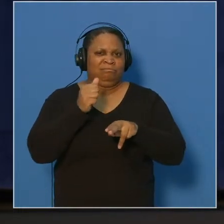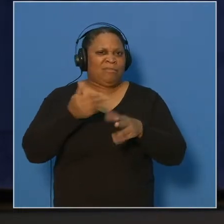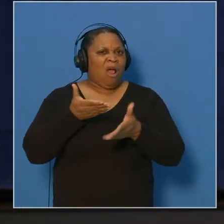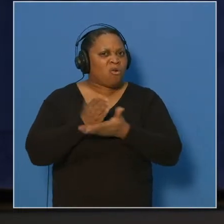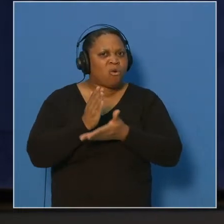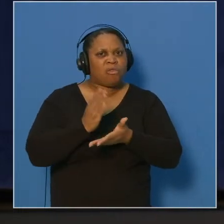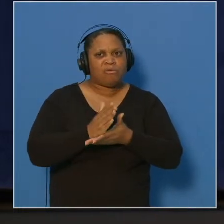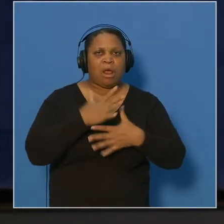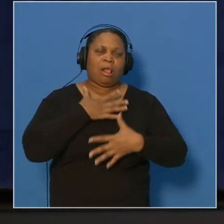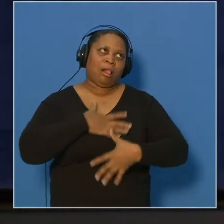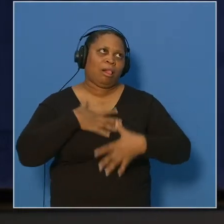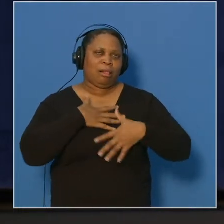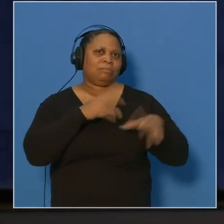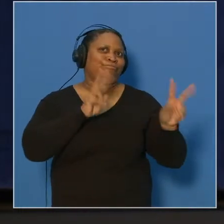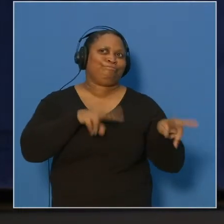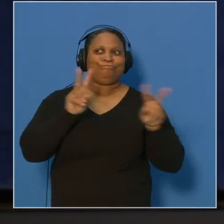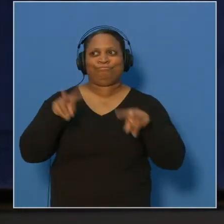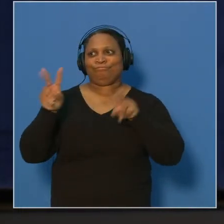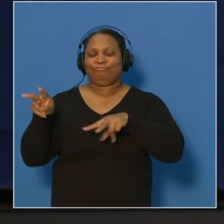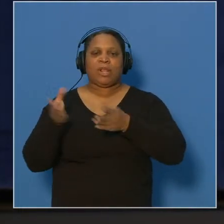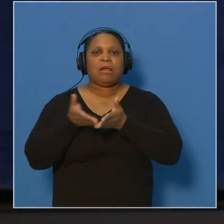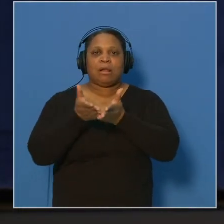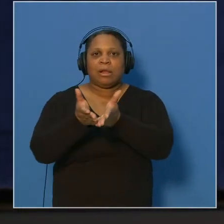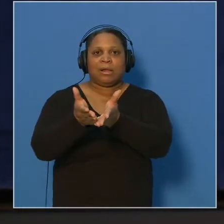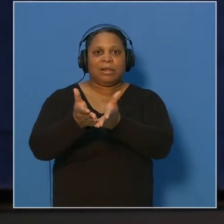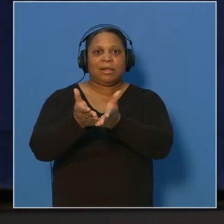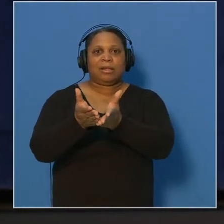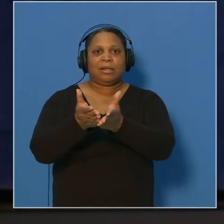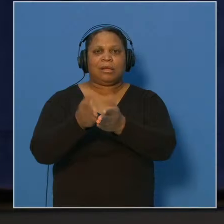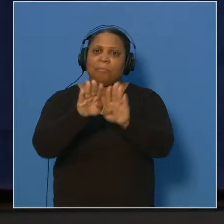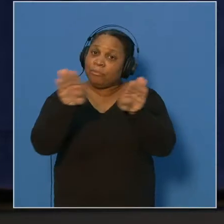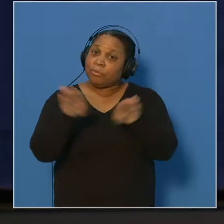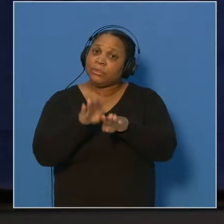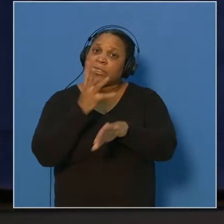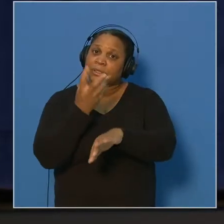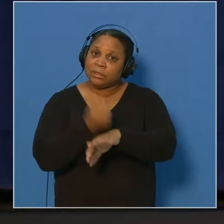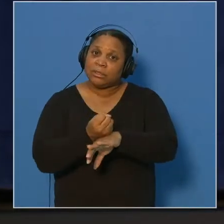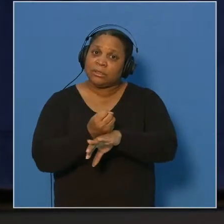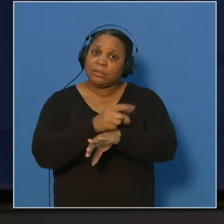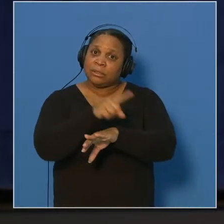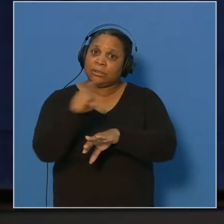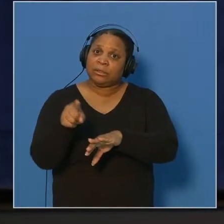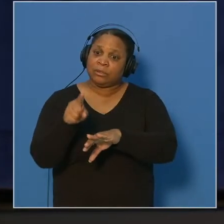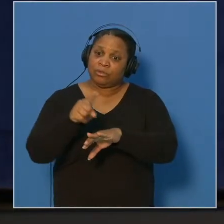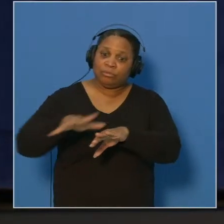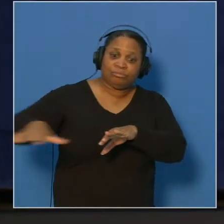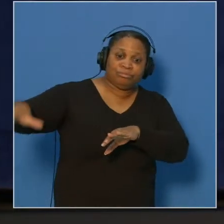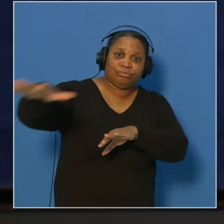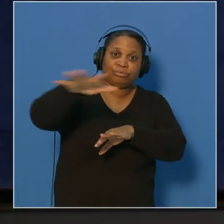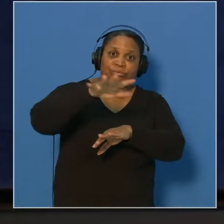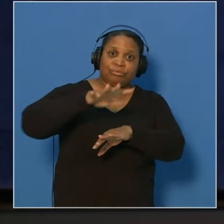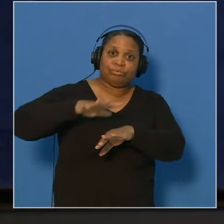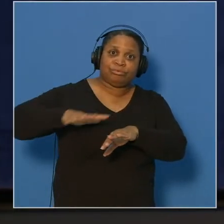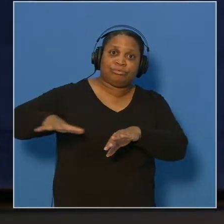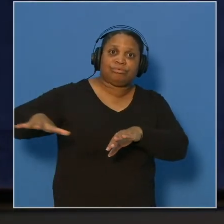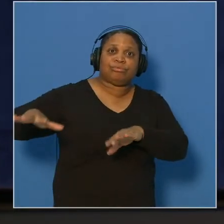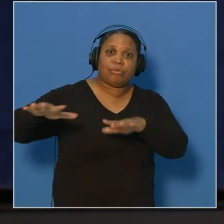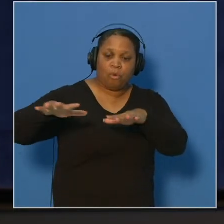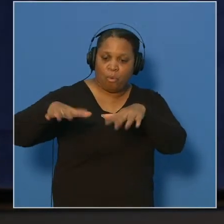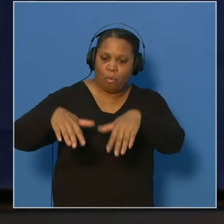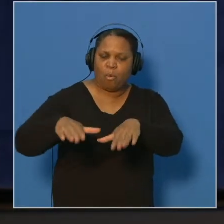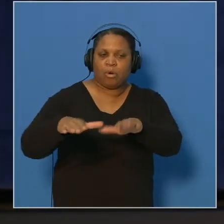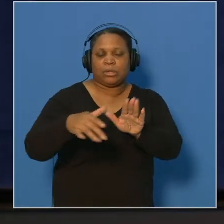craft on the water. Bermuda, the shelter-in-place guidelines extend to our surrounding waters. Just to share